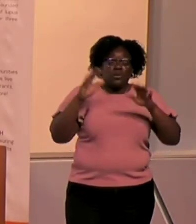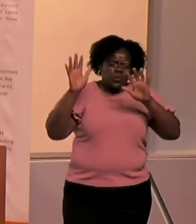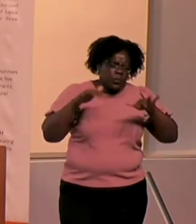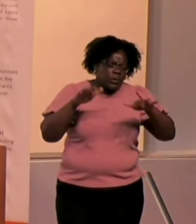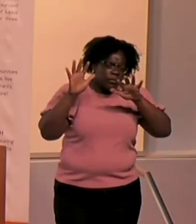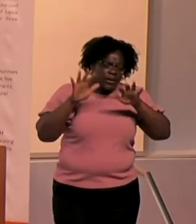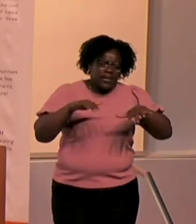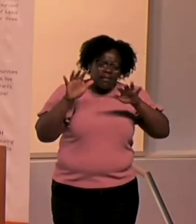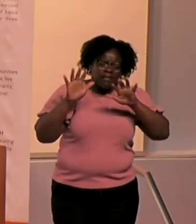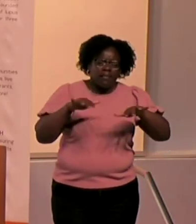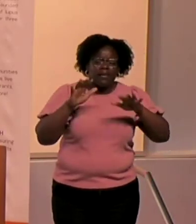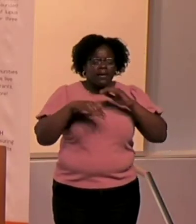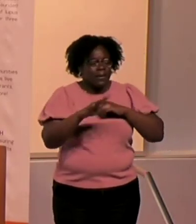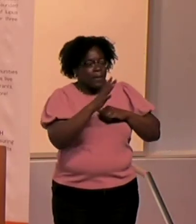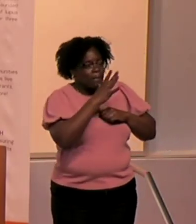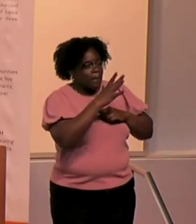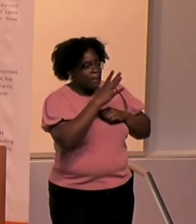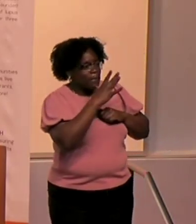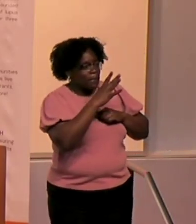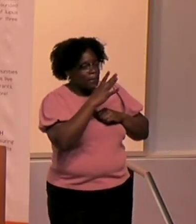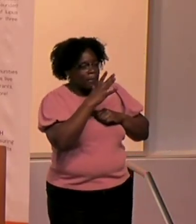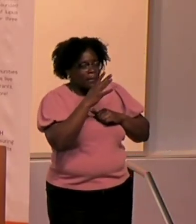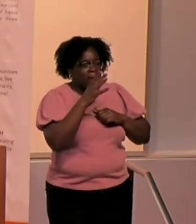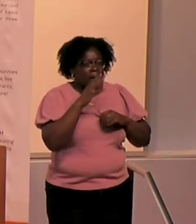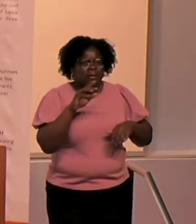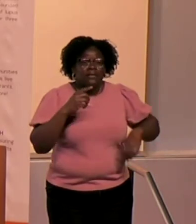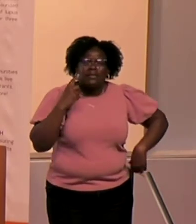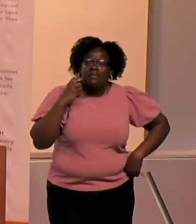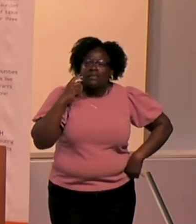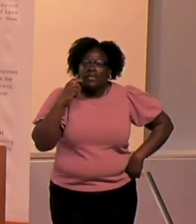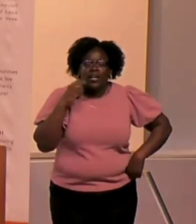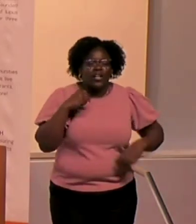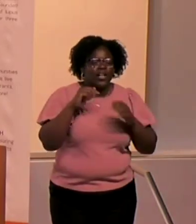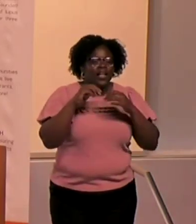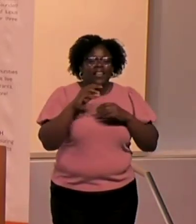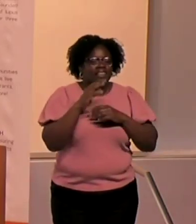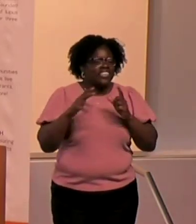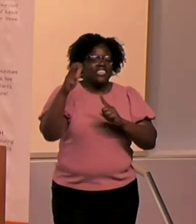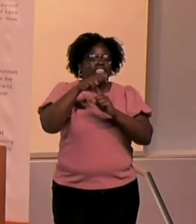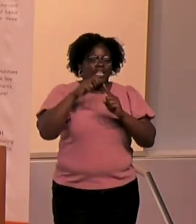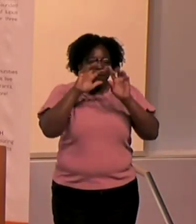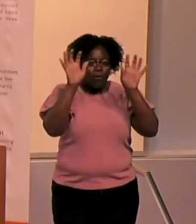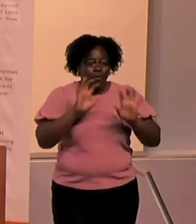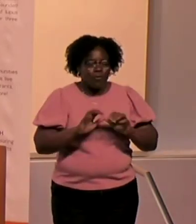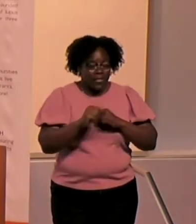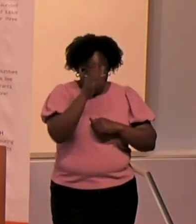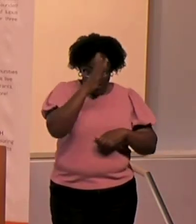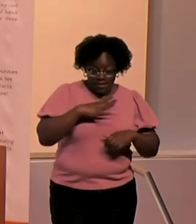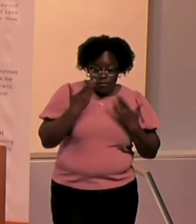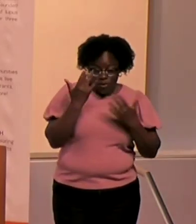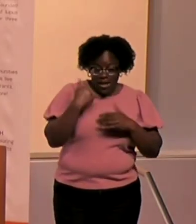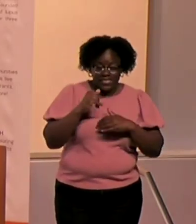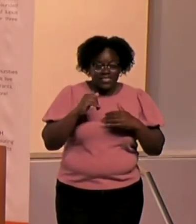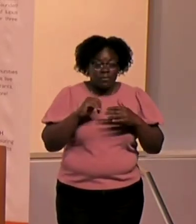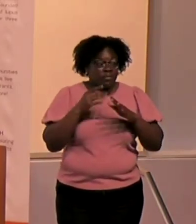rainy, my mom calls me the best weatherman. I can feel it in my back if it's going to rain. The